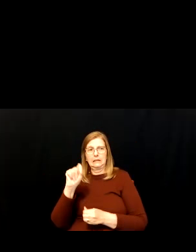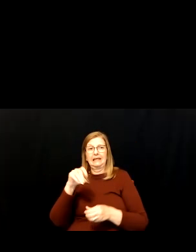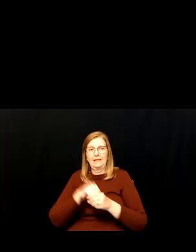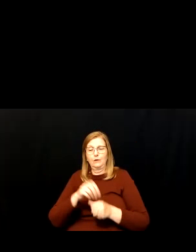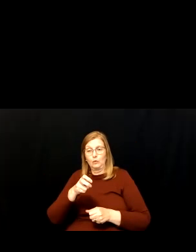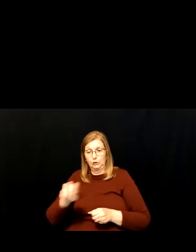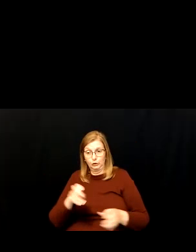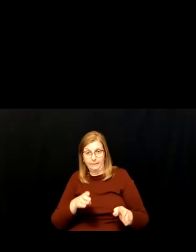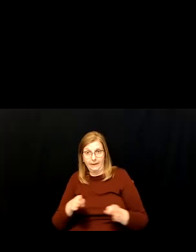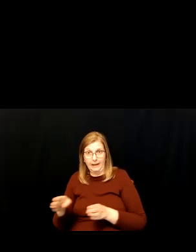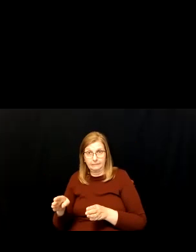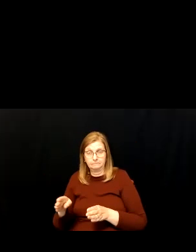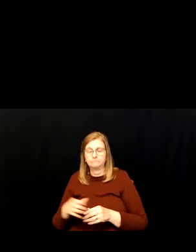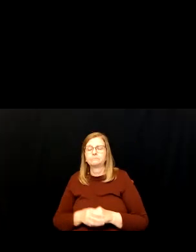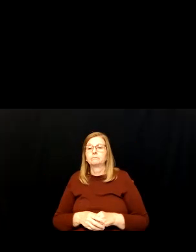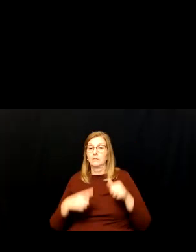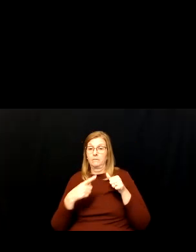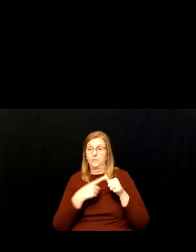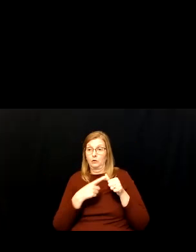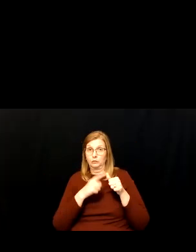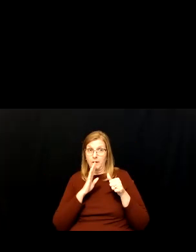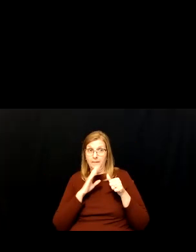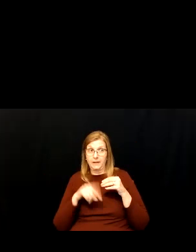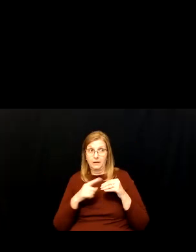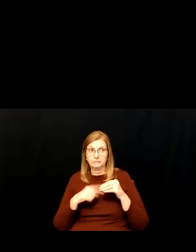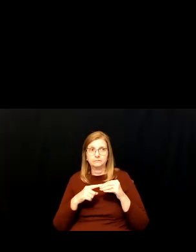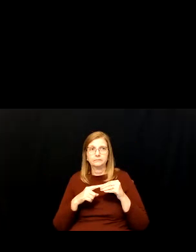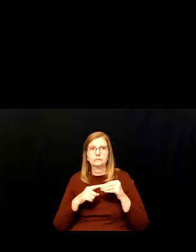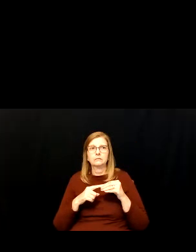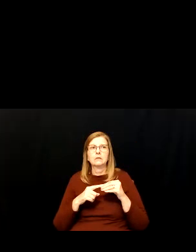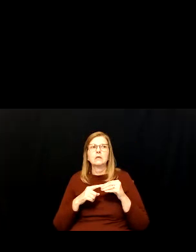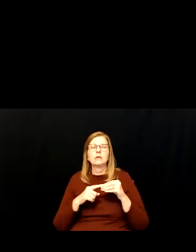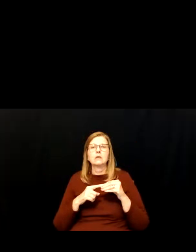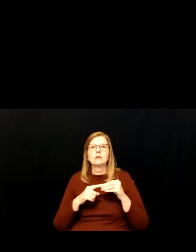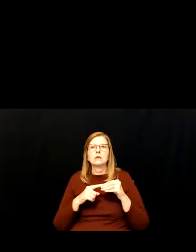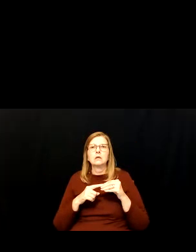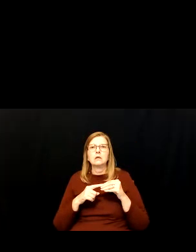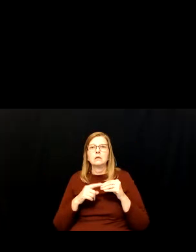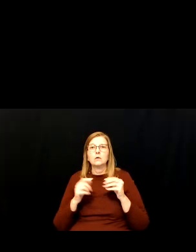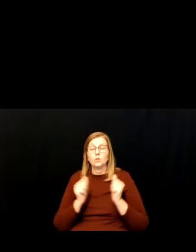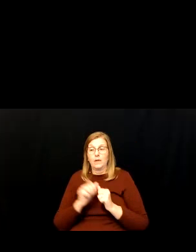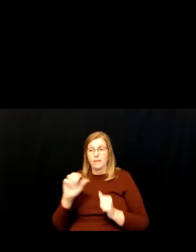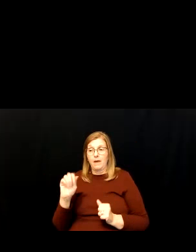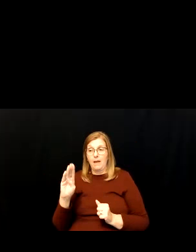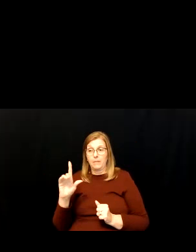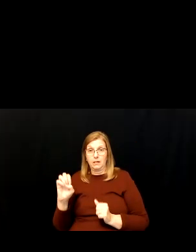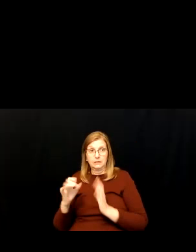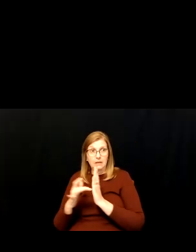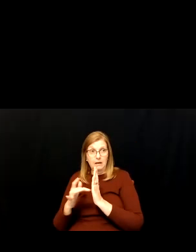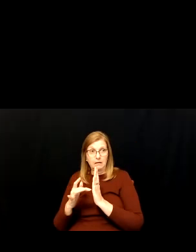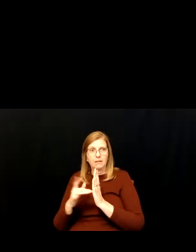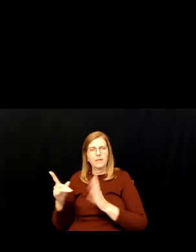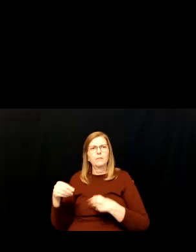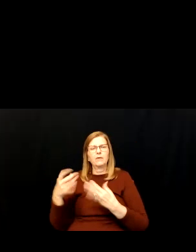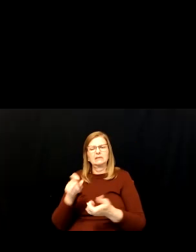And so the first thing we need to talk about is that with Oklahoma Able Tech, they provide